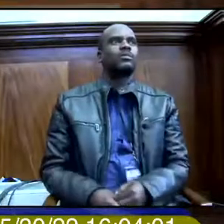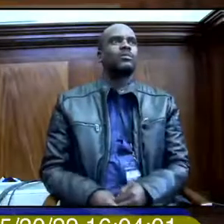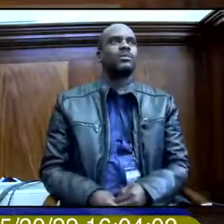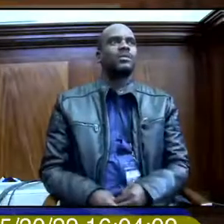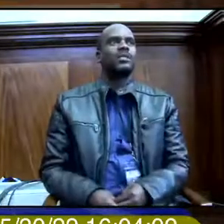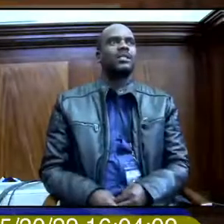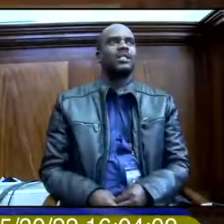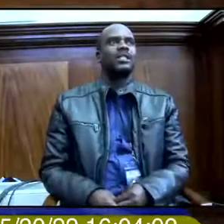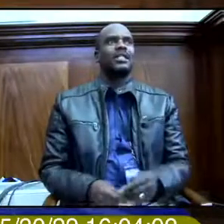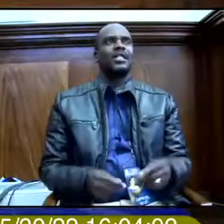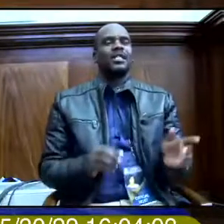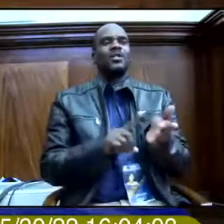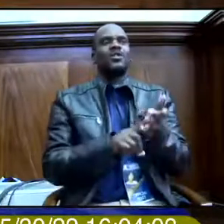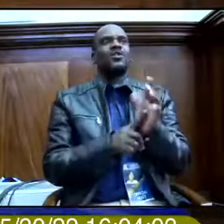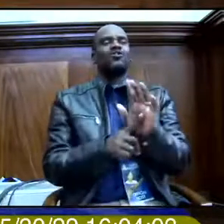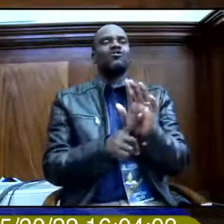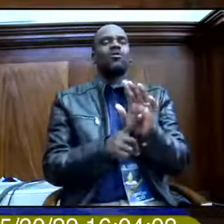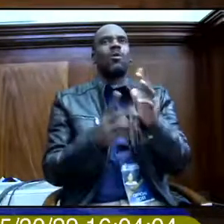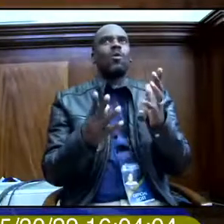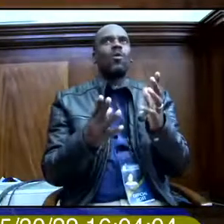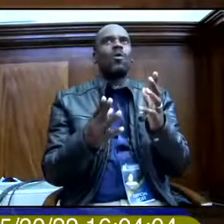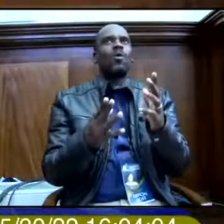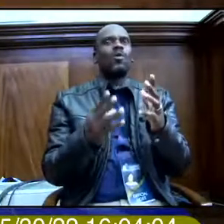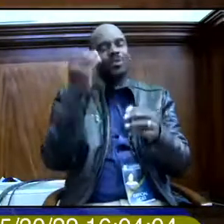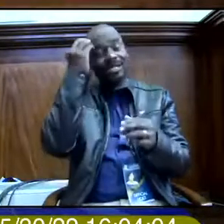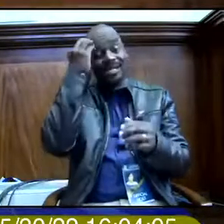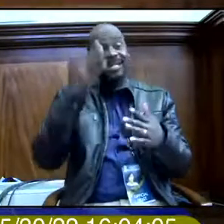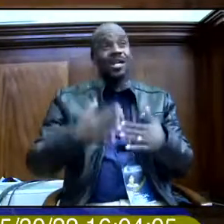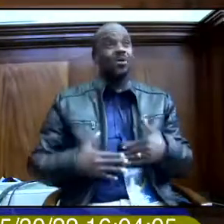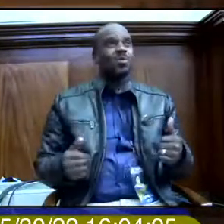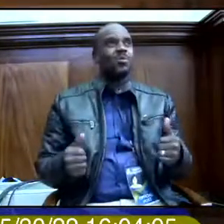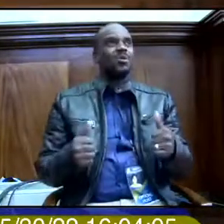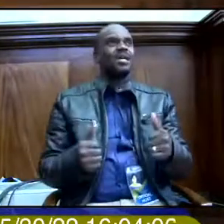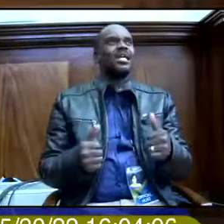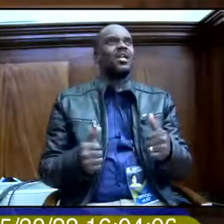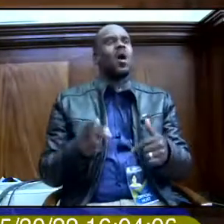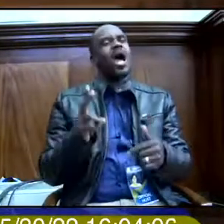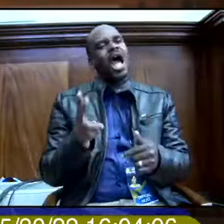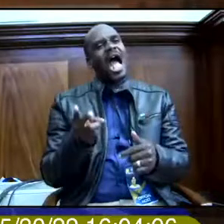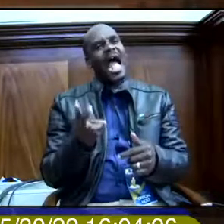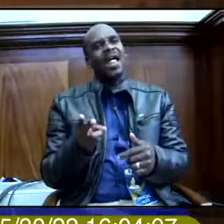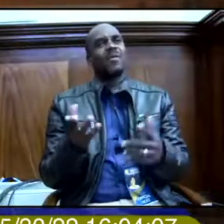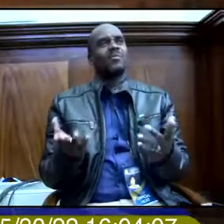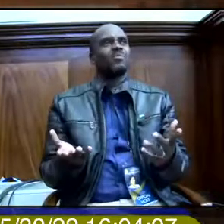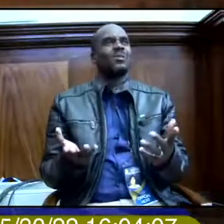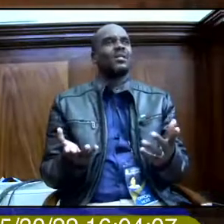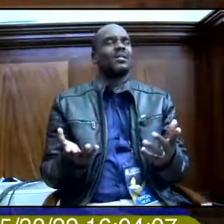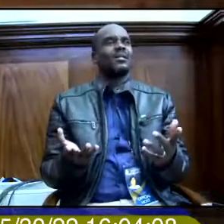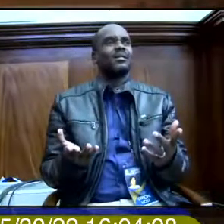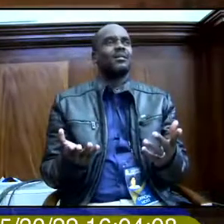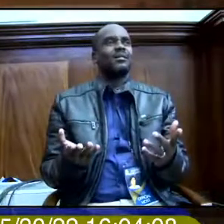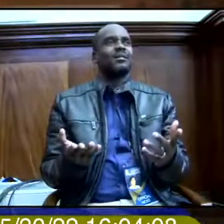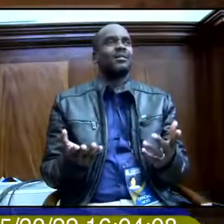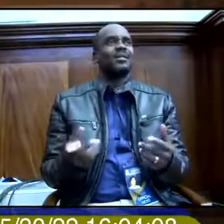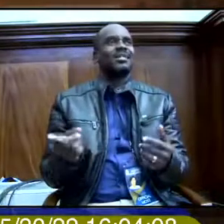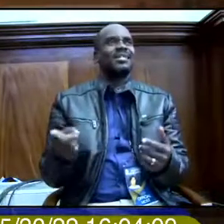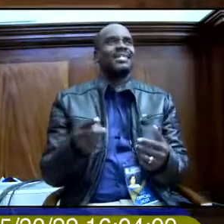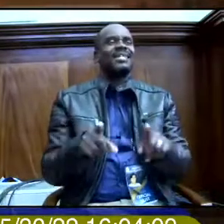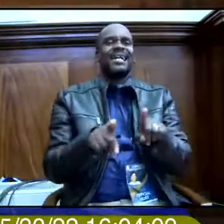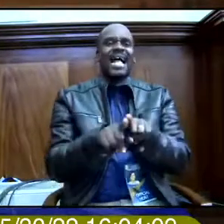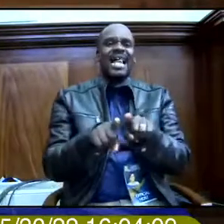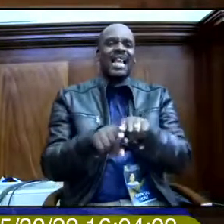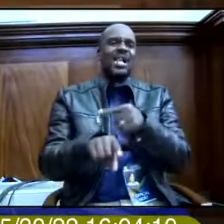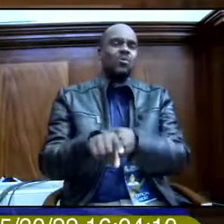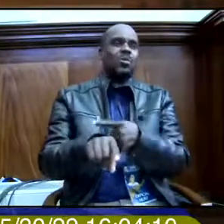when you shock the issue of health care and risk waste it's also outsourced once at the same time we said we need to